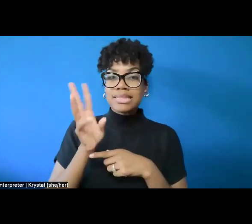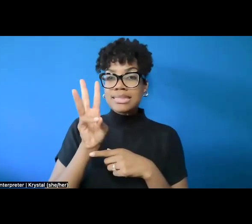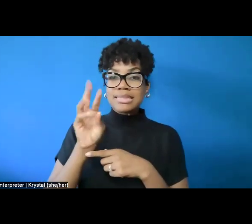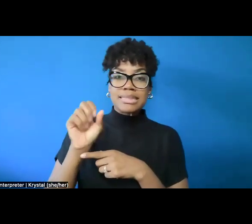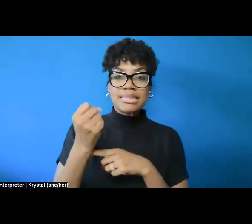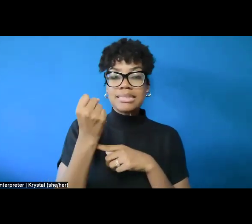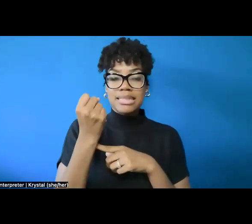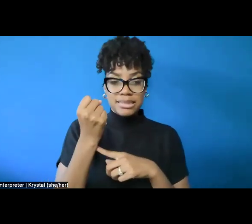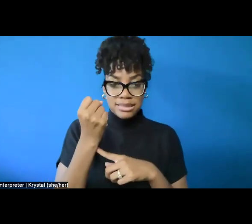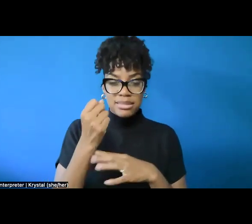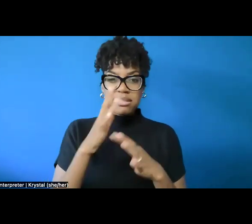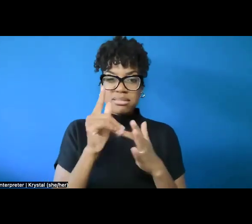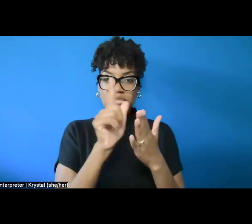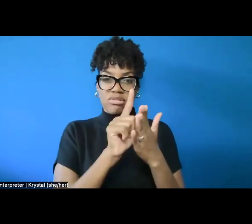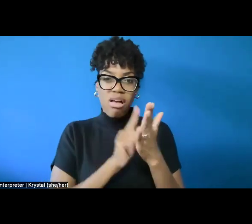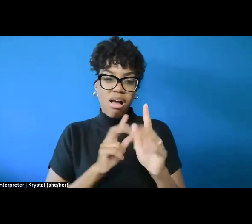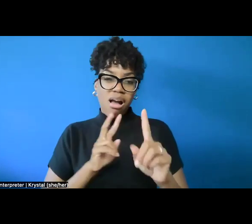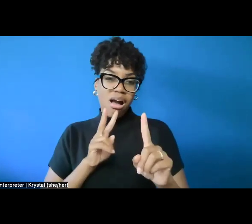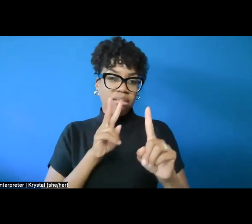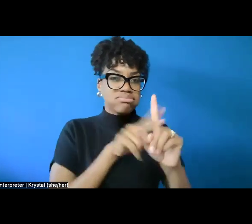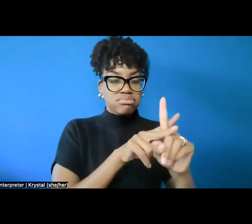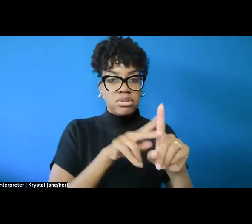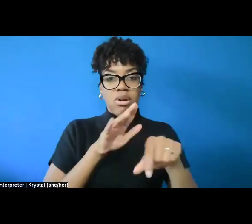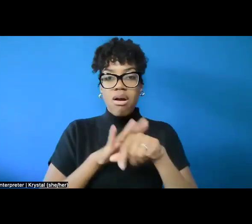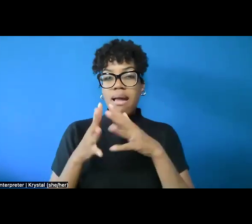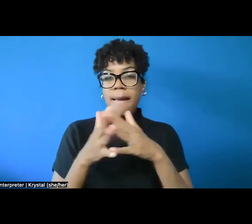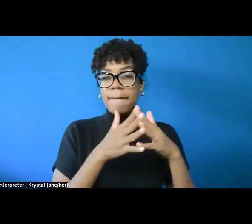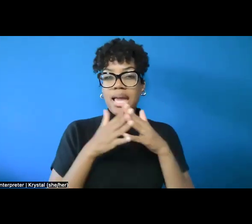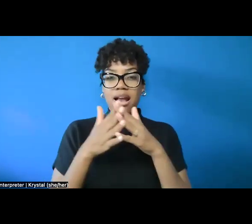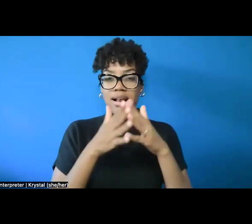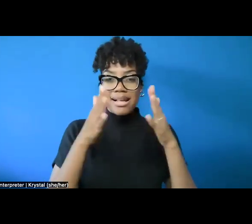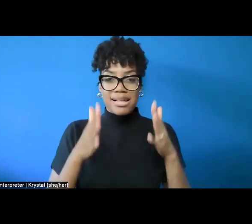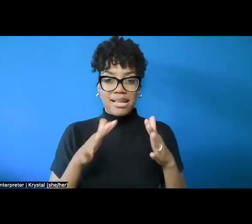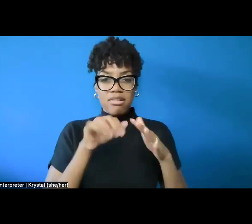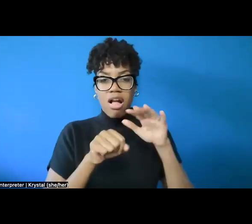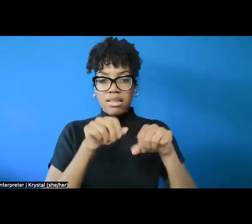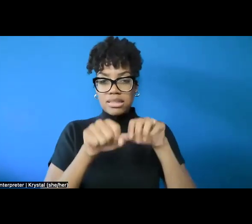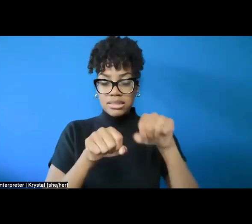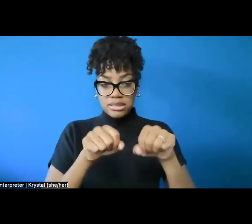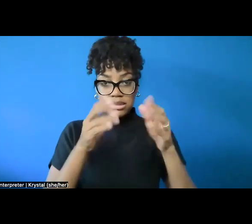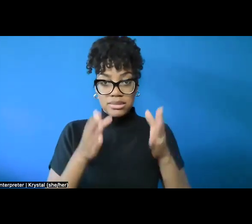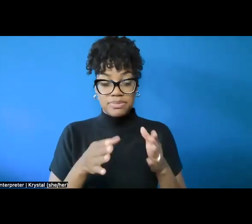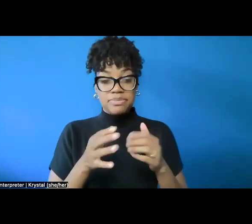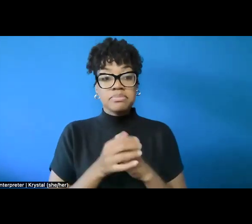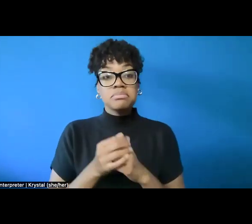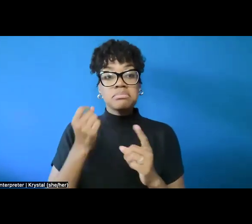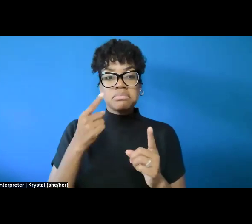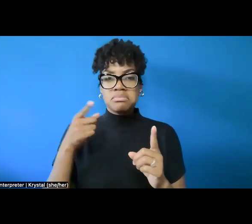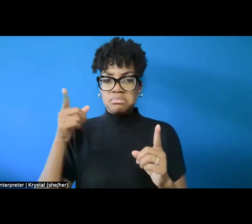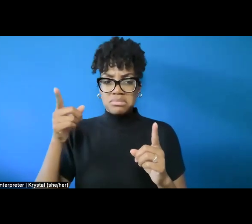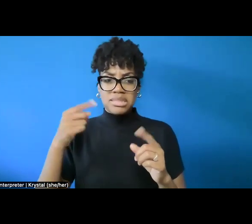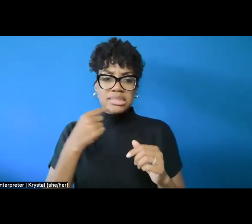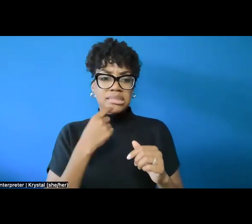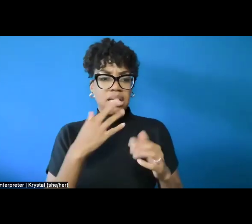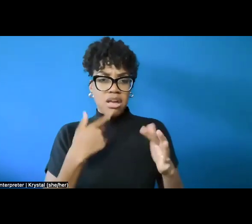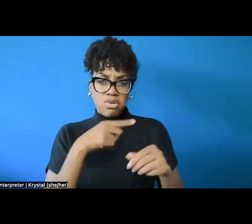American colonists. When the colonists rebelled against this taxation without representation, the British punished these protests, leading